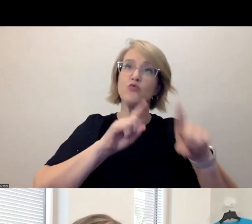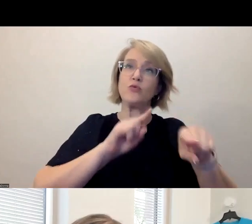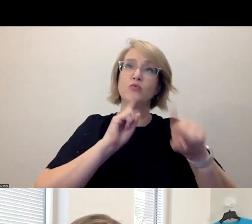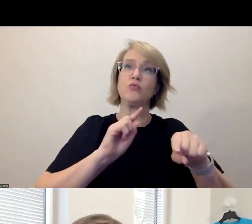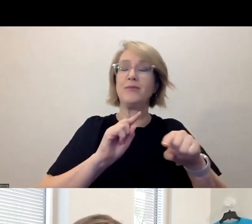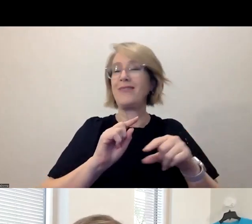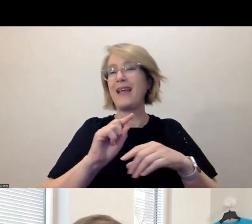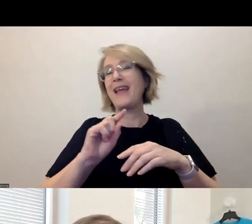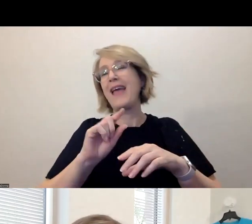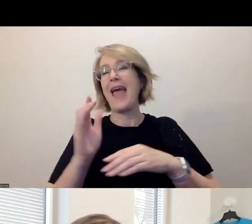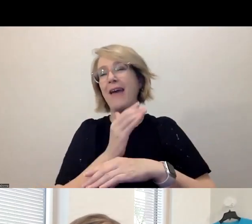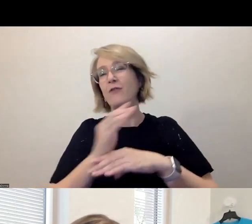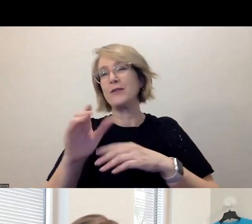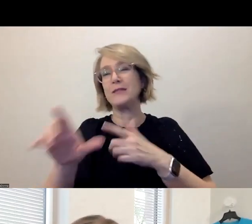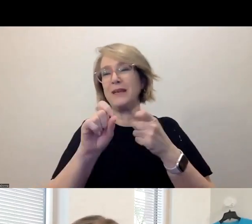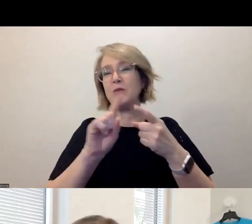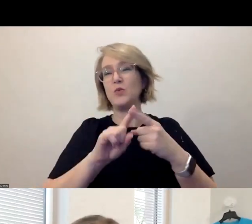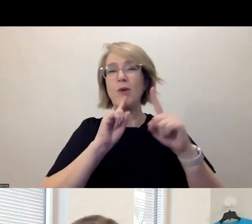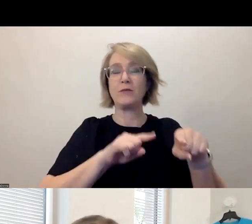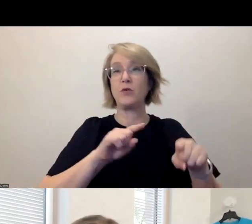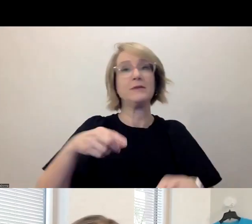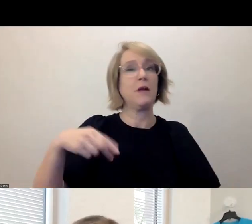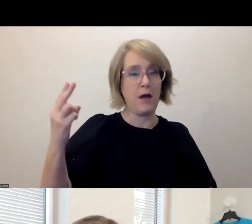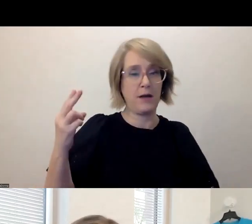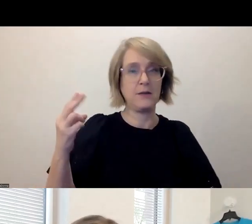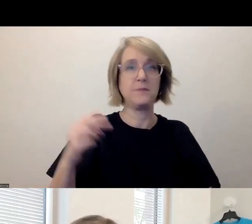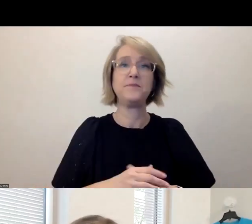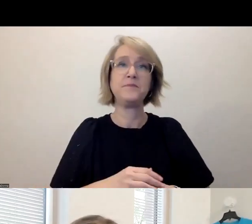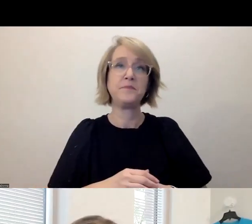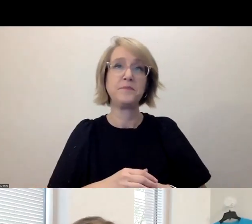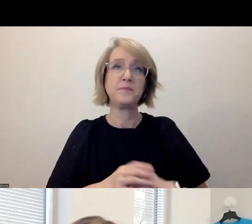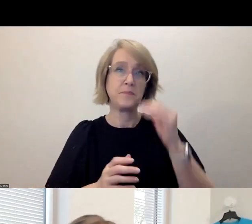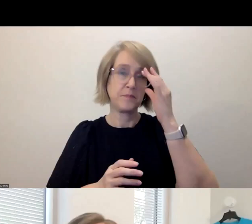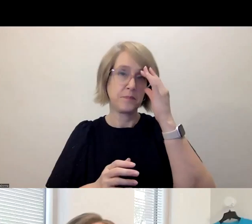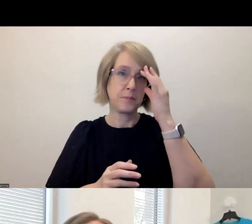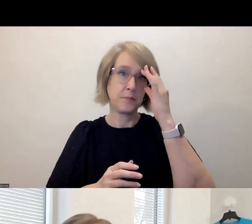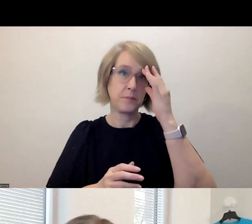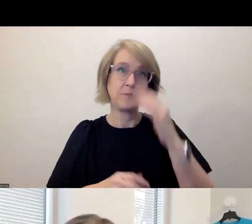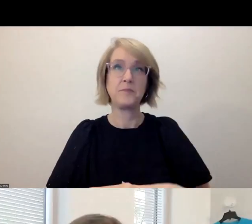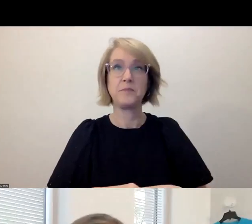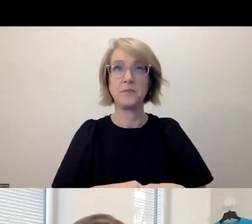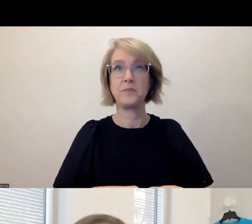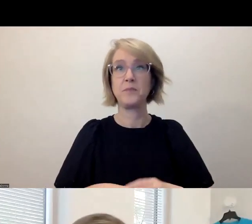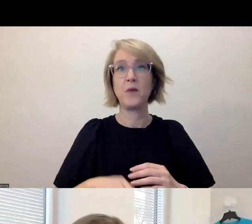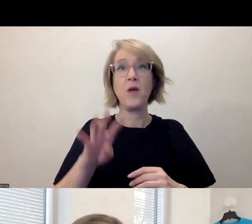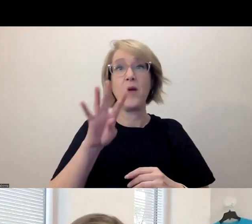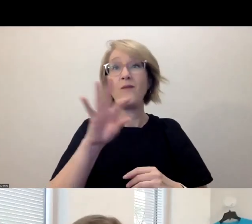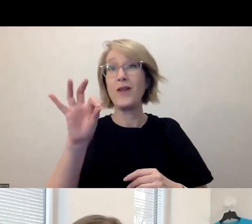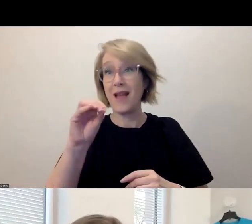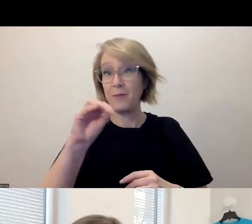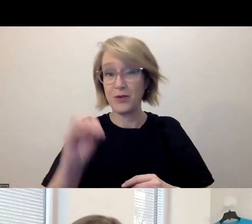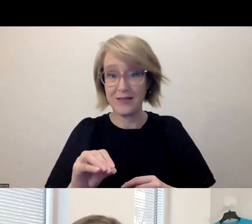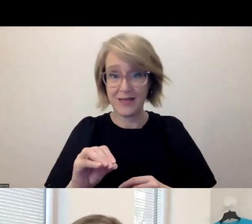average speed to answer high. 49% said that 988 should be a high or the highest funding priority